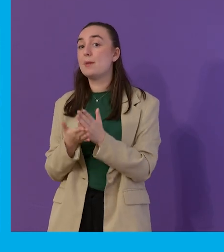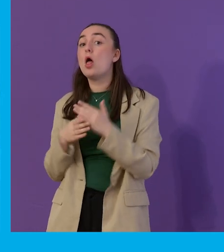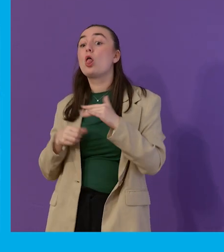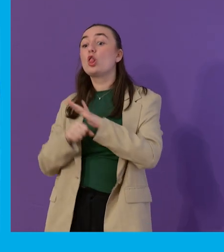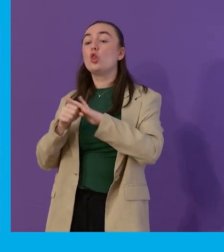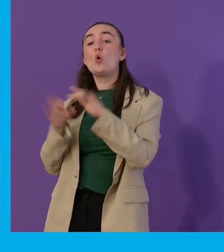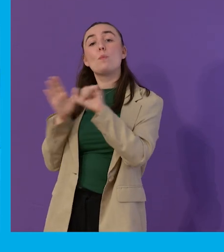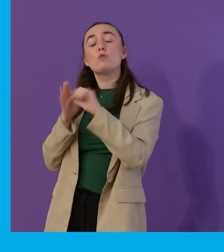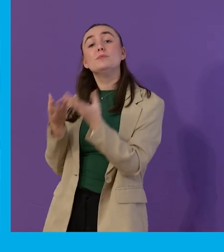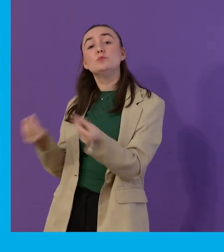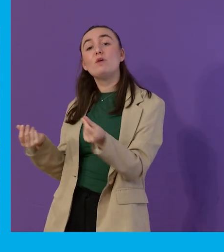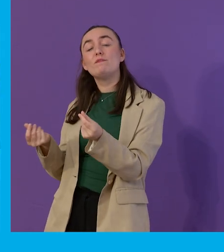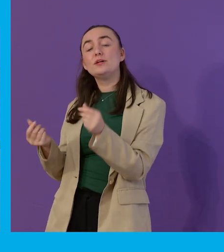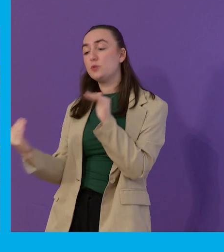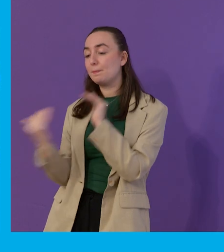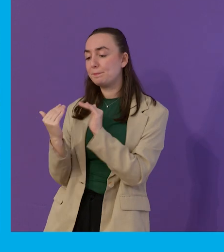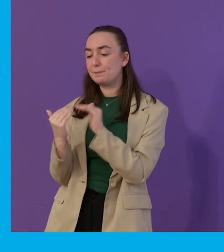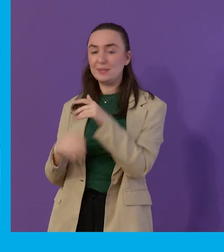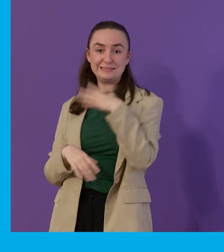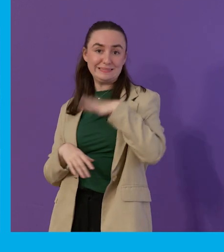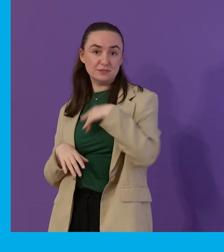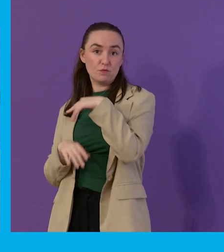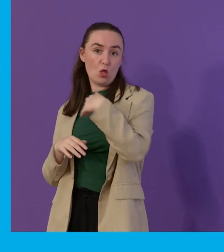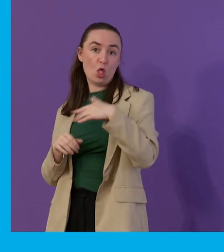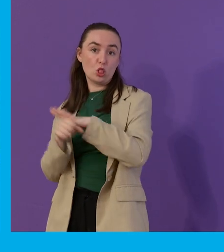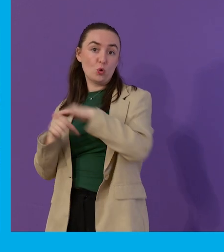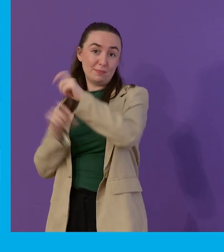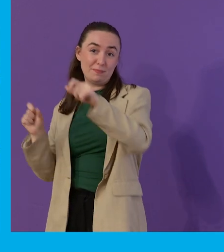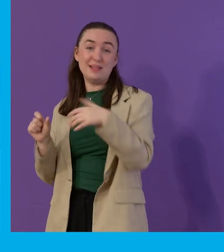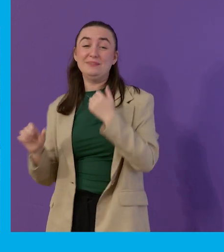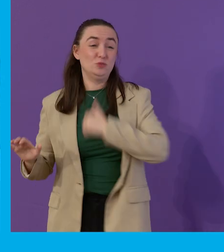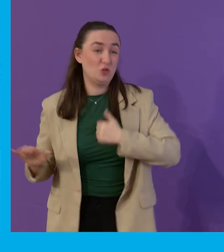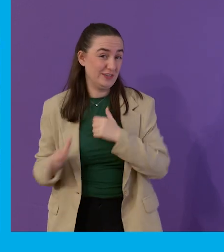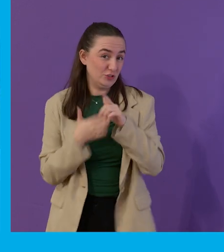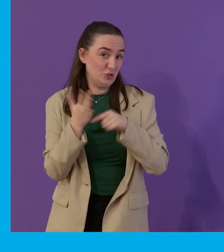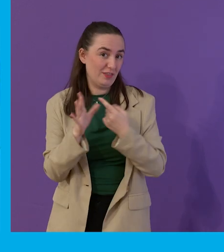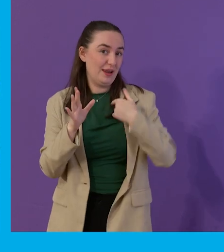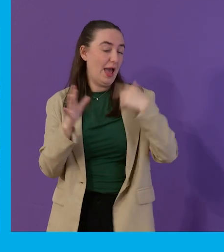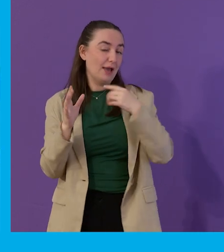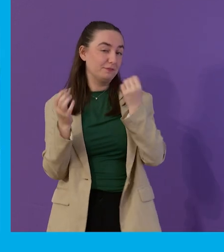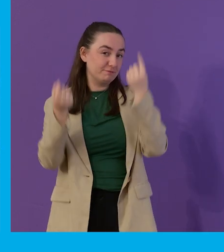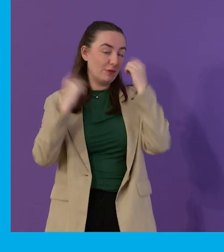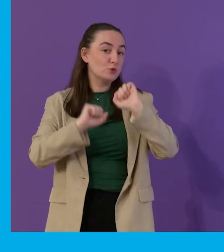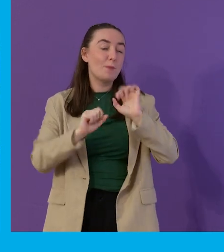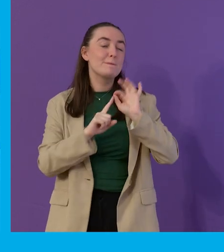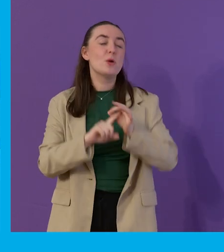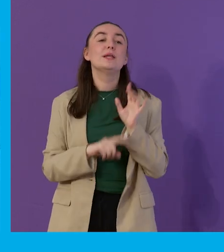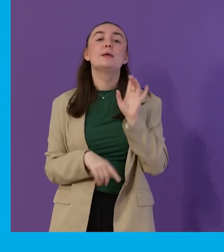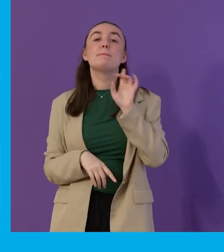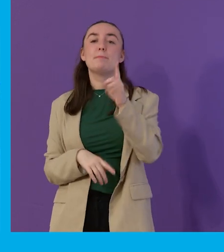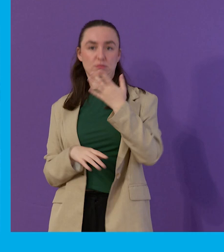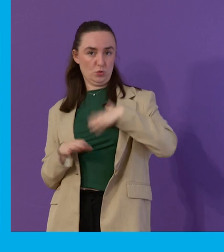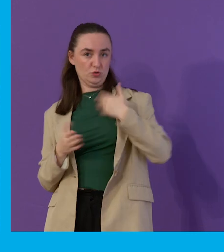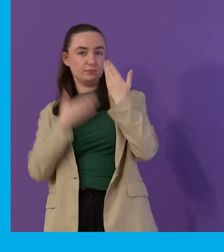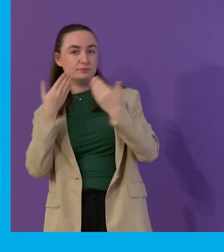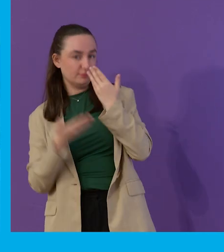solving to meet the needs of local individuals? And I apologise very much to Jonathan if I'm misunderstanding that at all, because that's certainly what